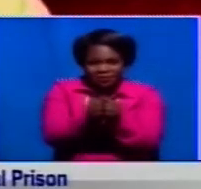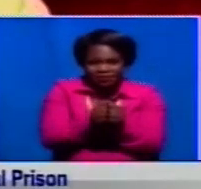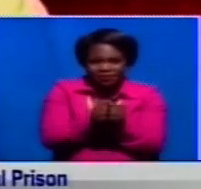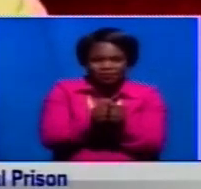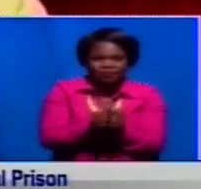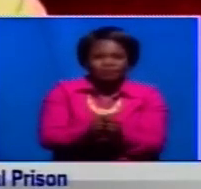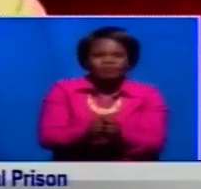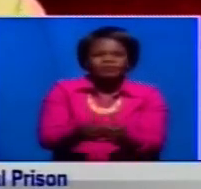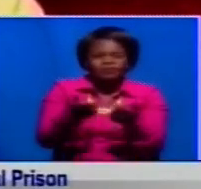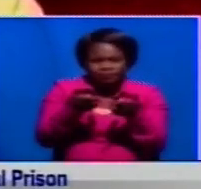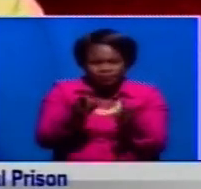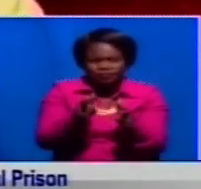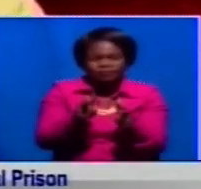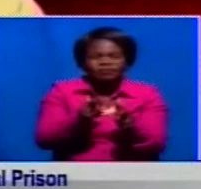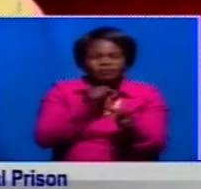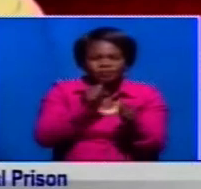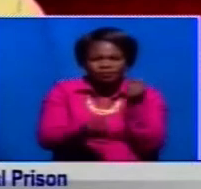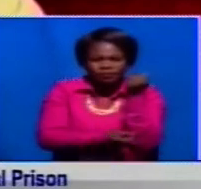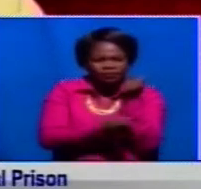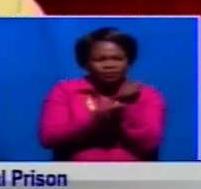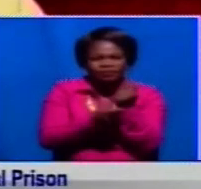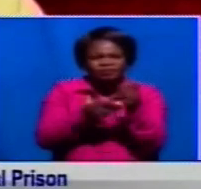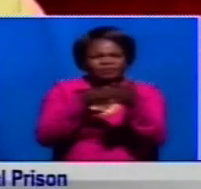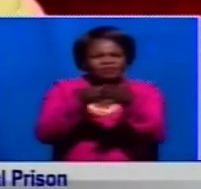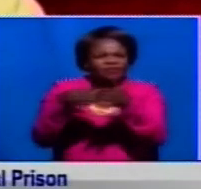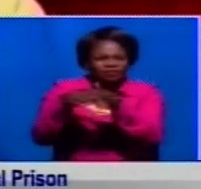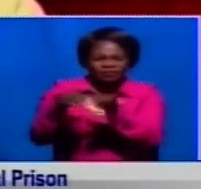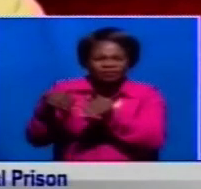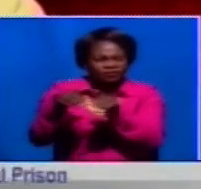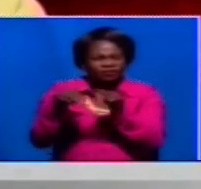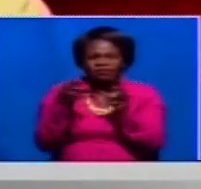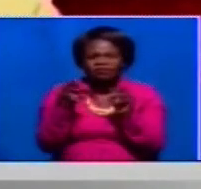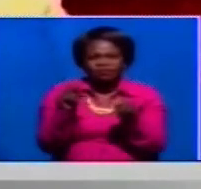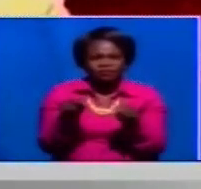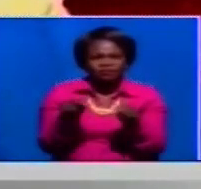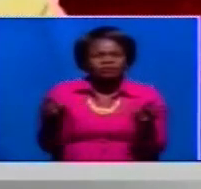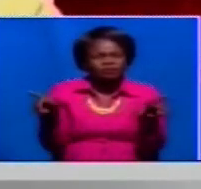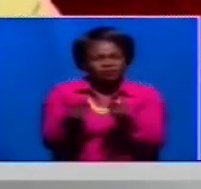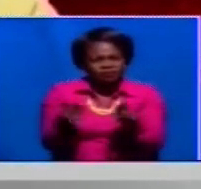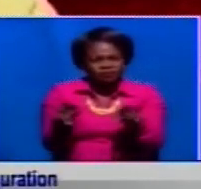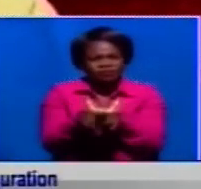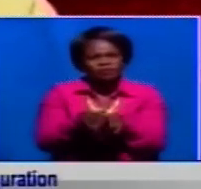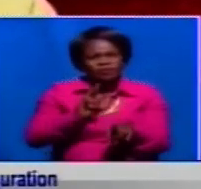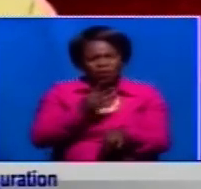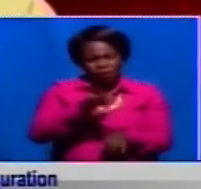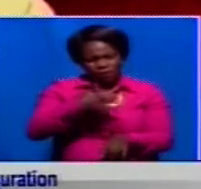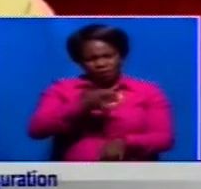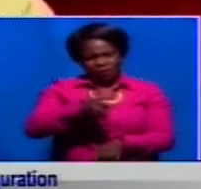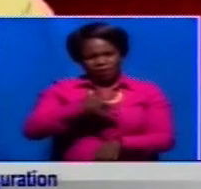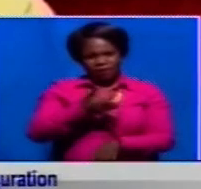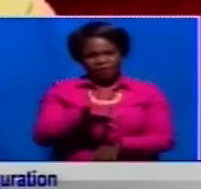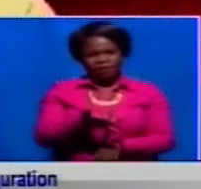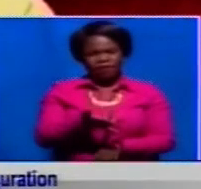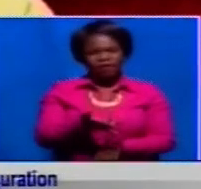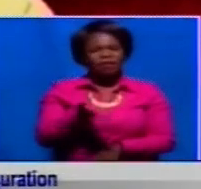not develop antagonism. No, that we don't like. And therefore, we do feel